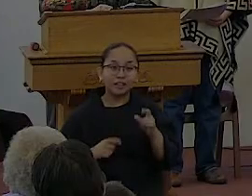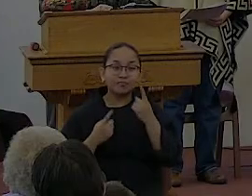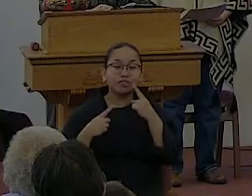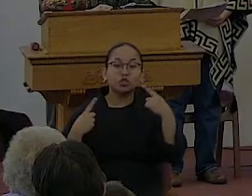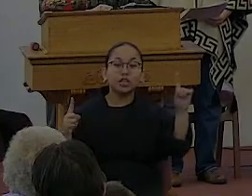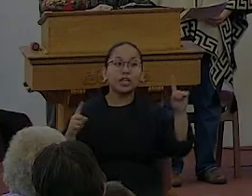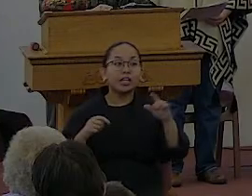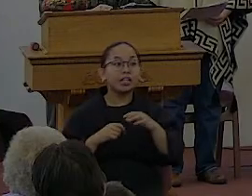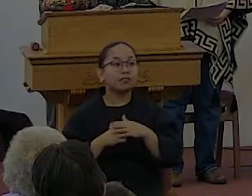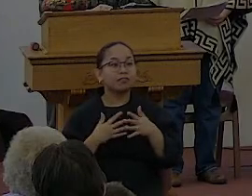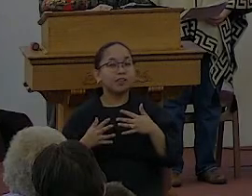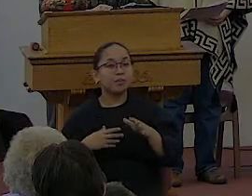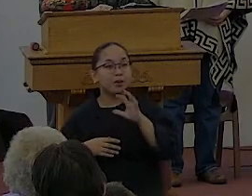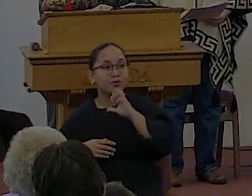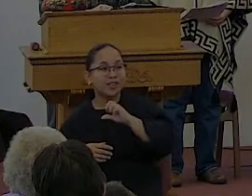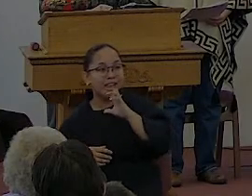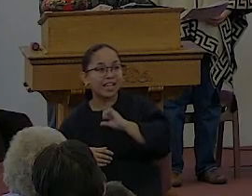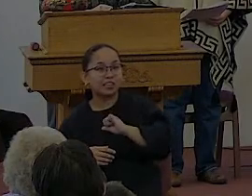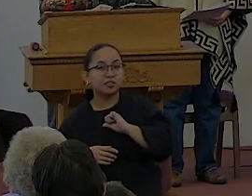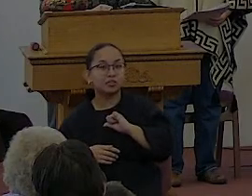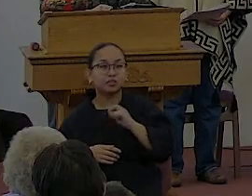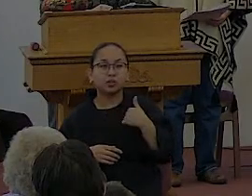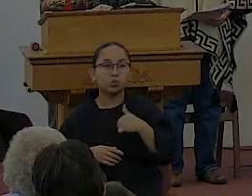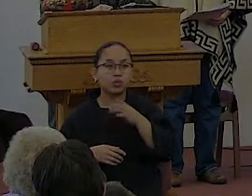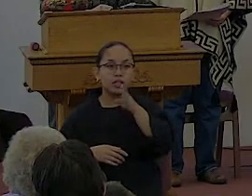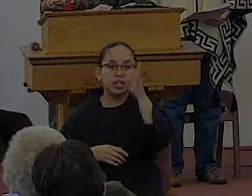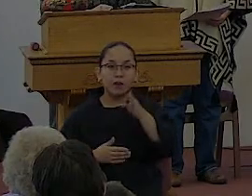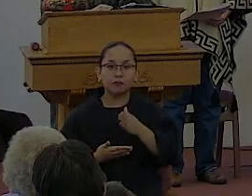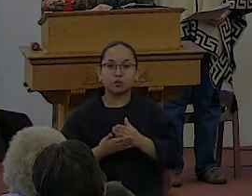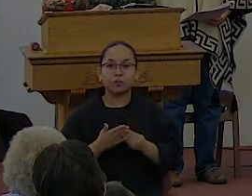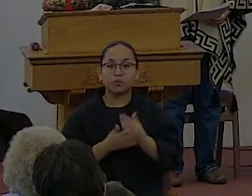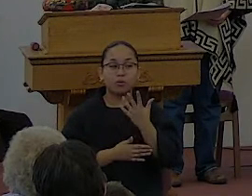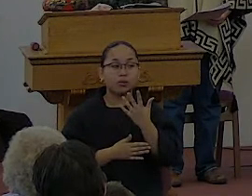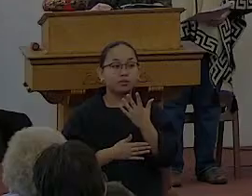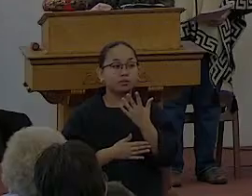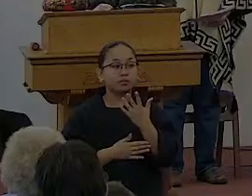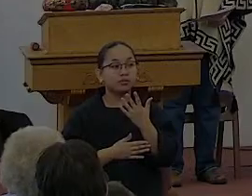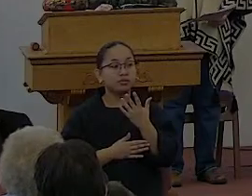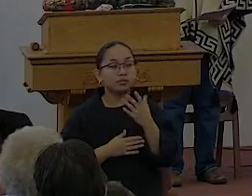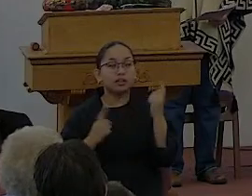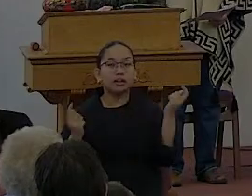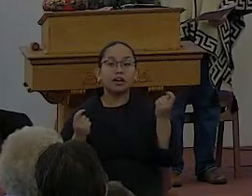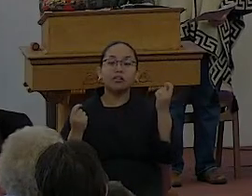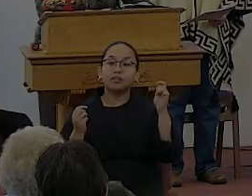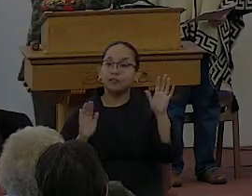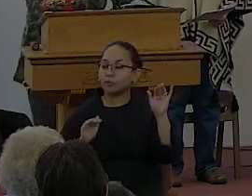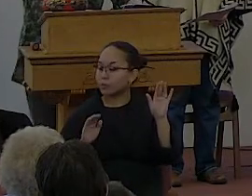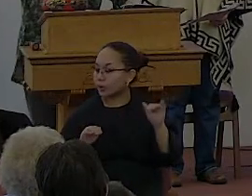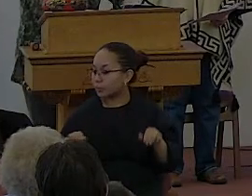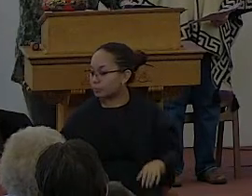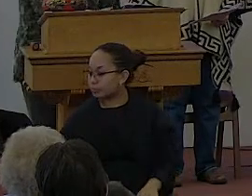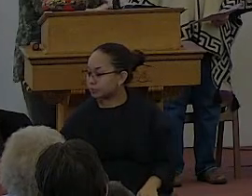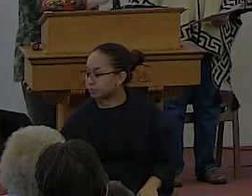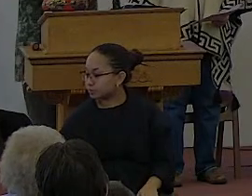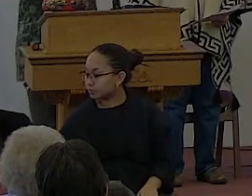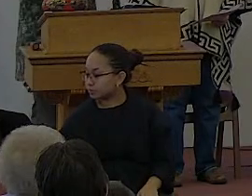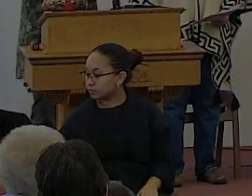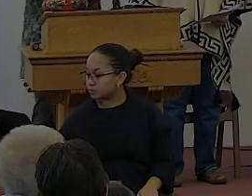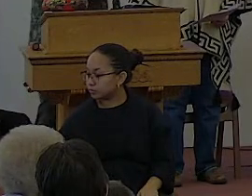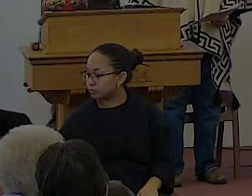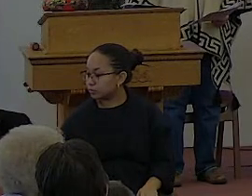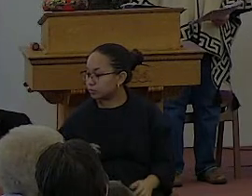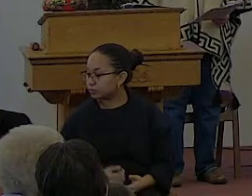we never stop growing. Hail and farewell. Hail and farewell.